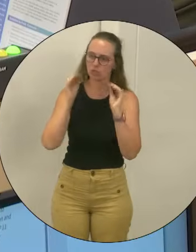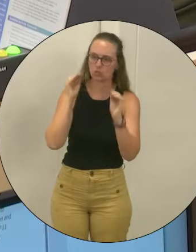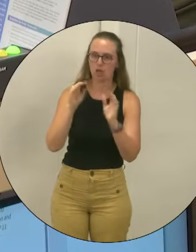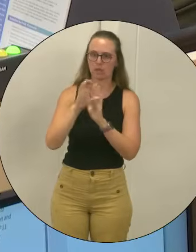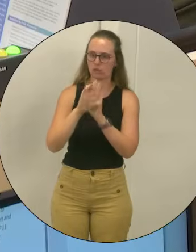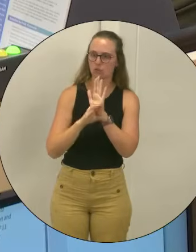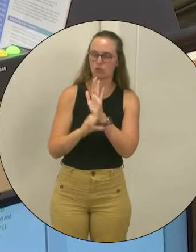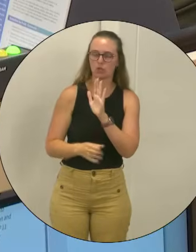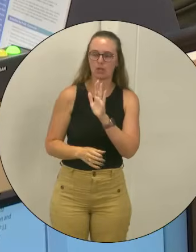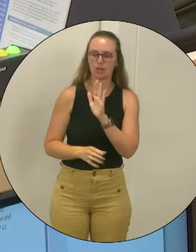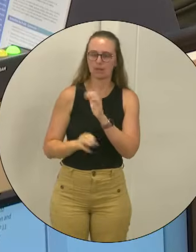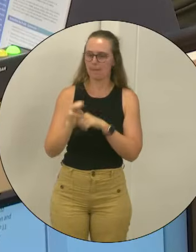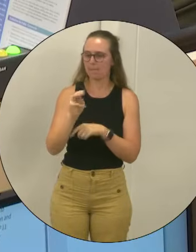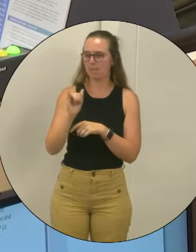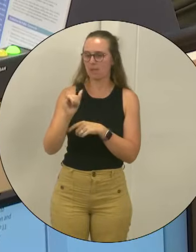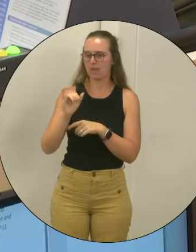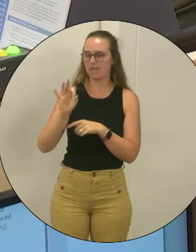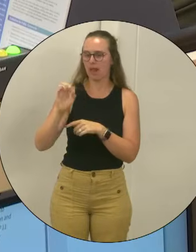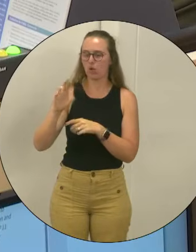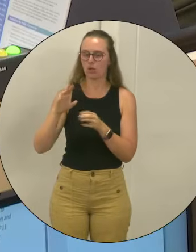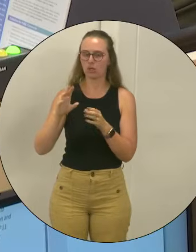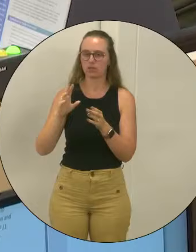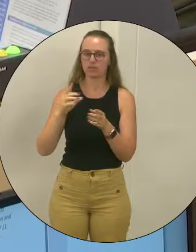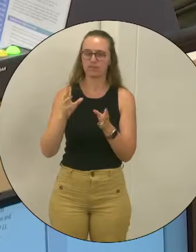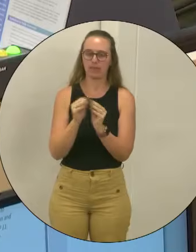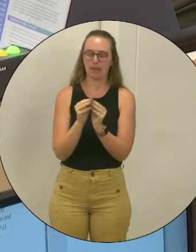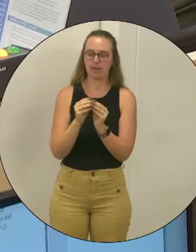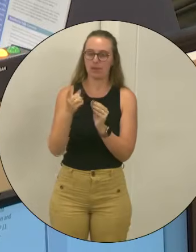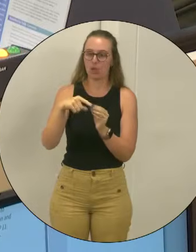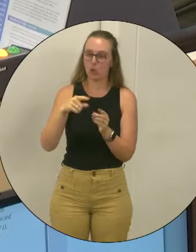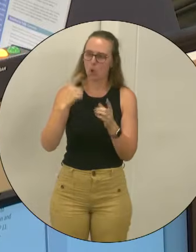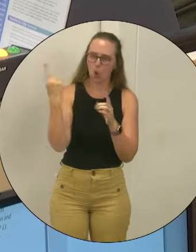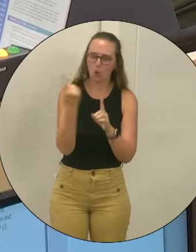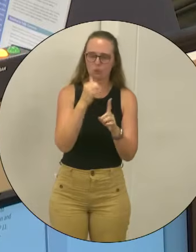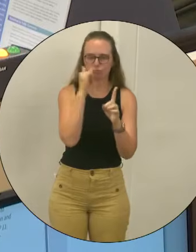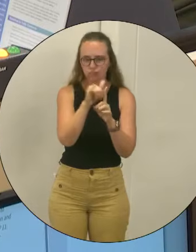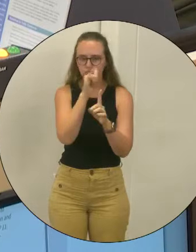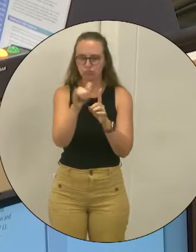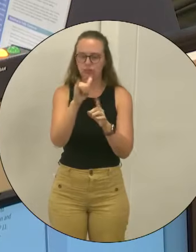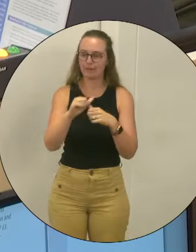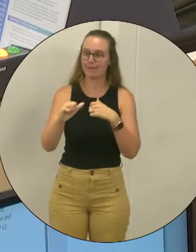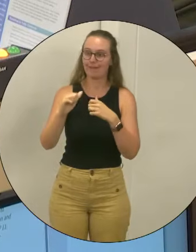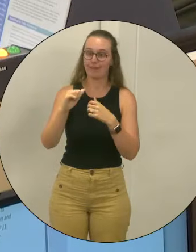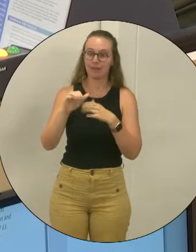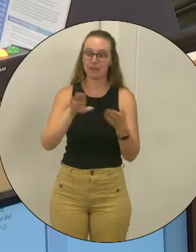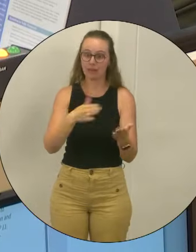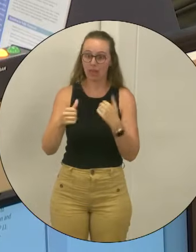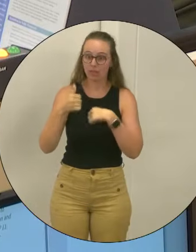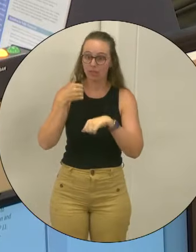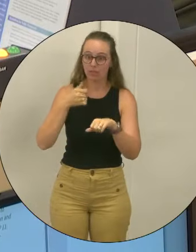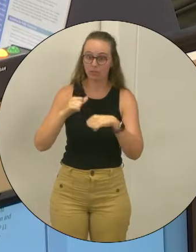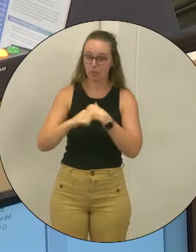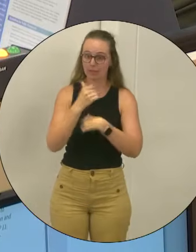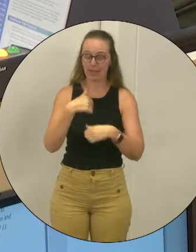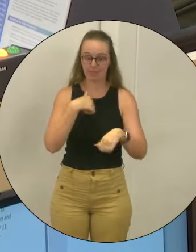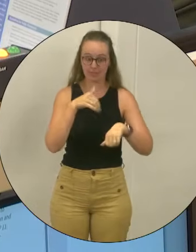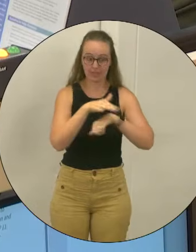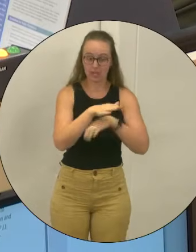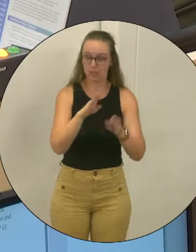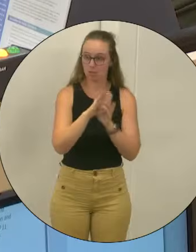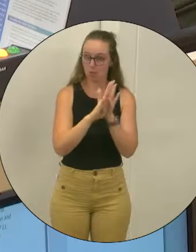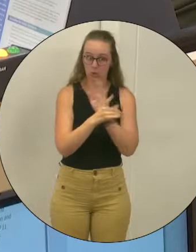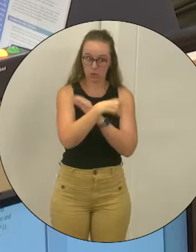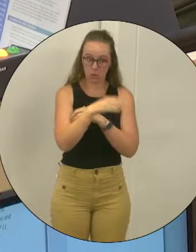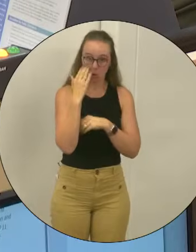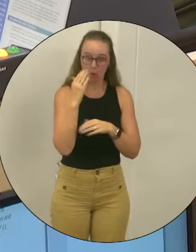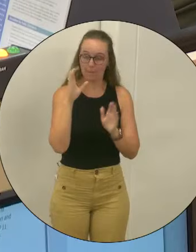Constitution, the Mayflower Compact, they routinely get hazed, death threats, which I've sent to the board so you guys know,